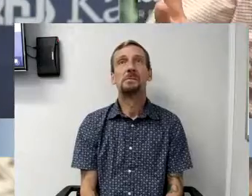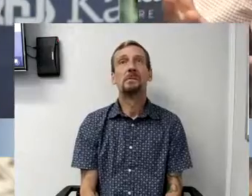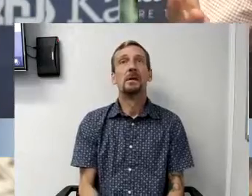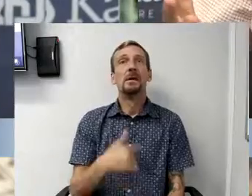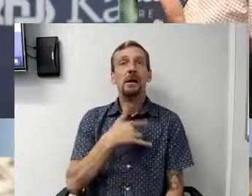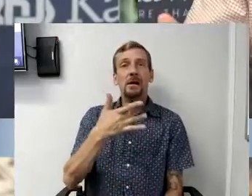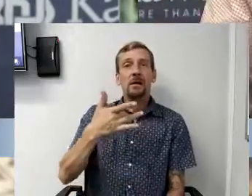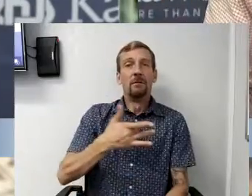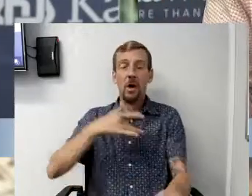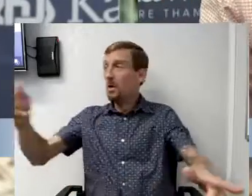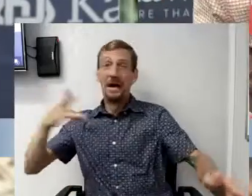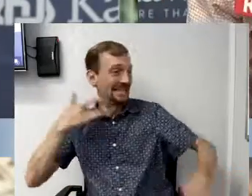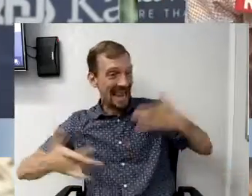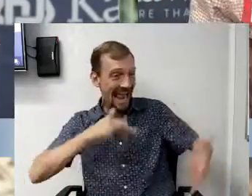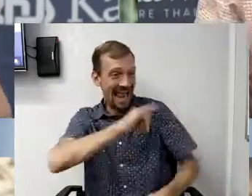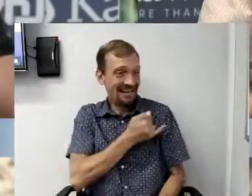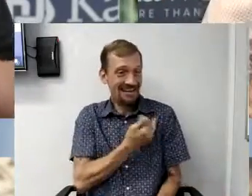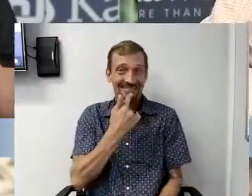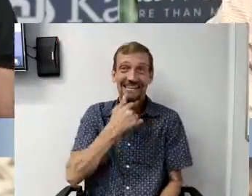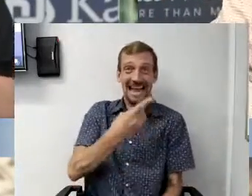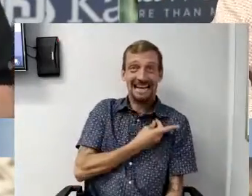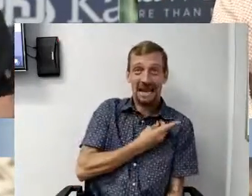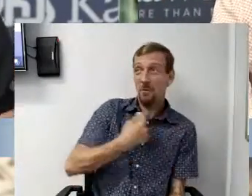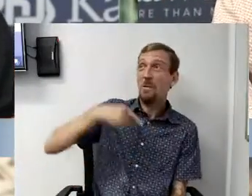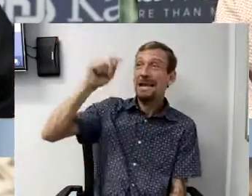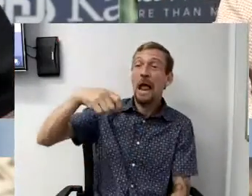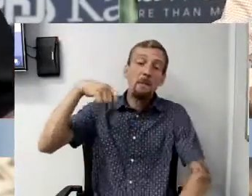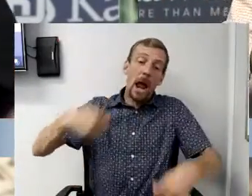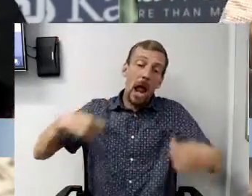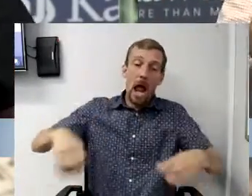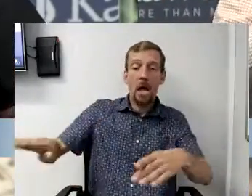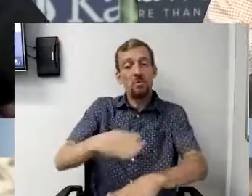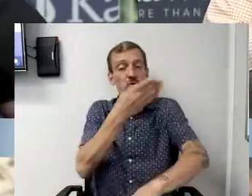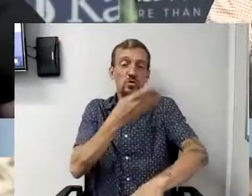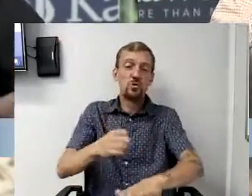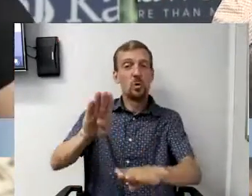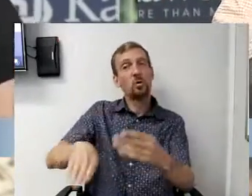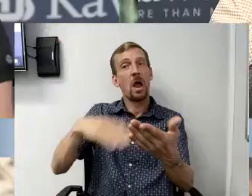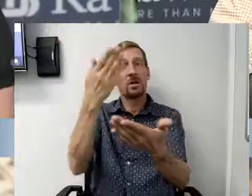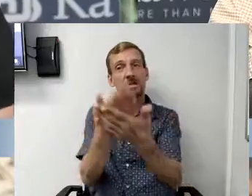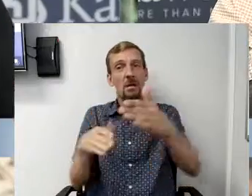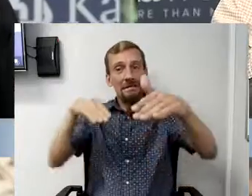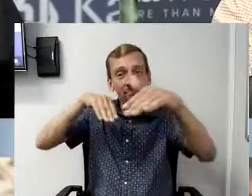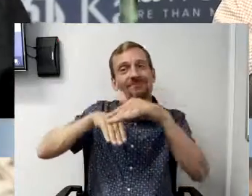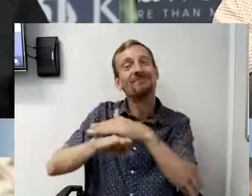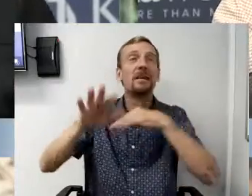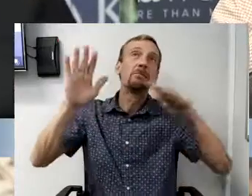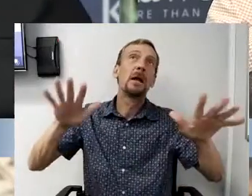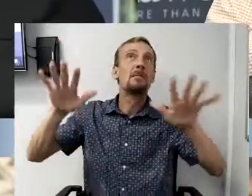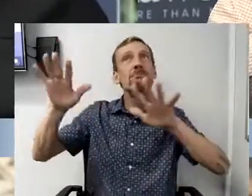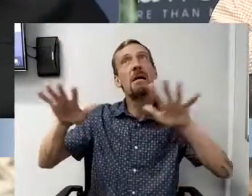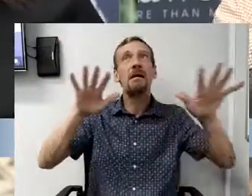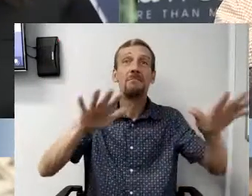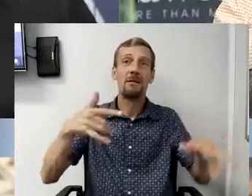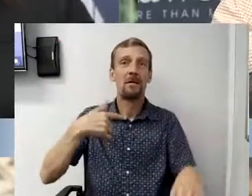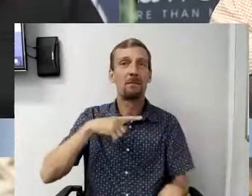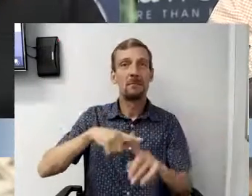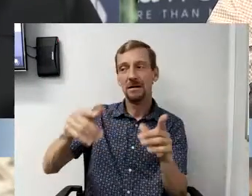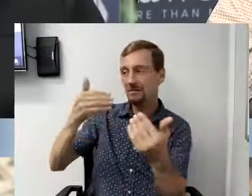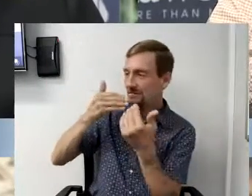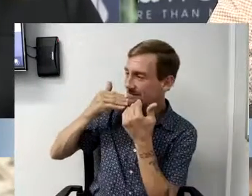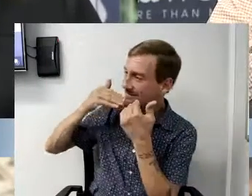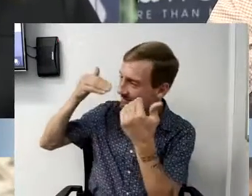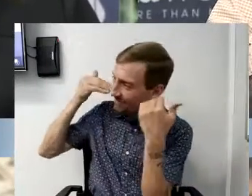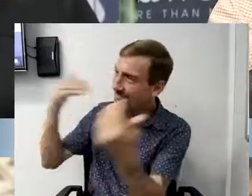I feel like we need a band. So excited to be back. We need a band or some sort of musical interlude to add here. Thank you guys. I'm not